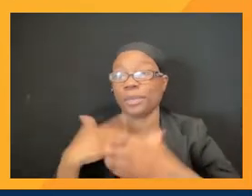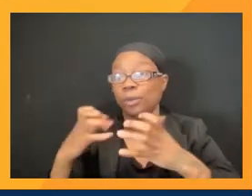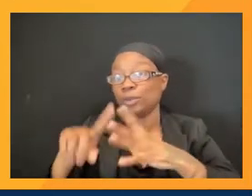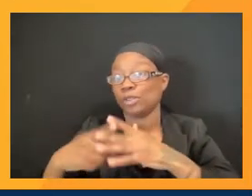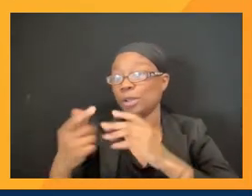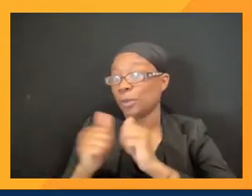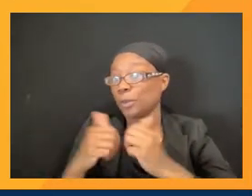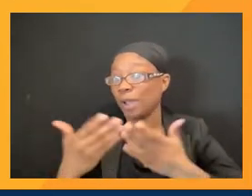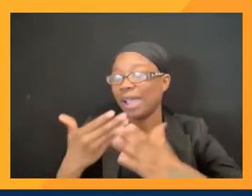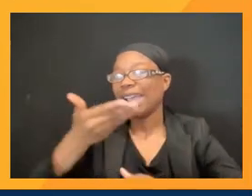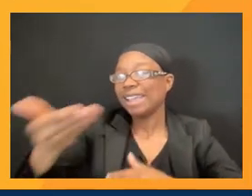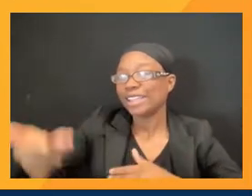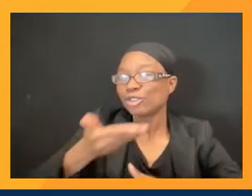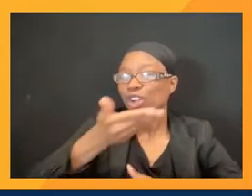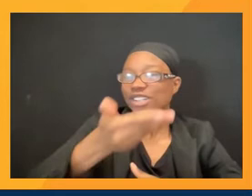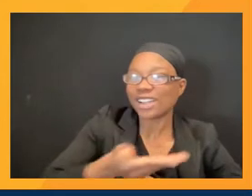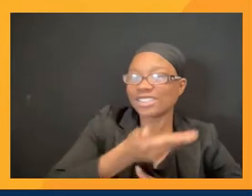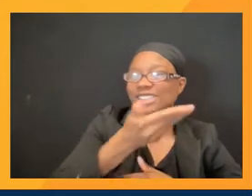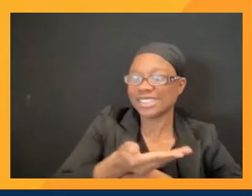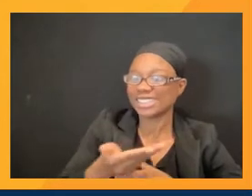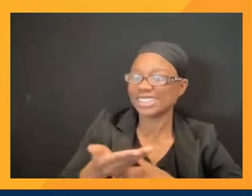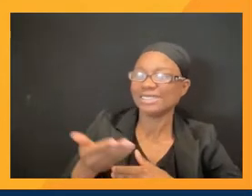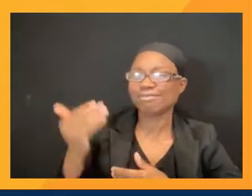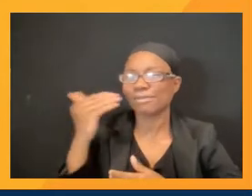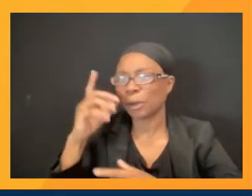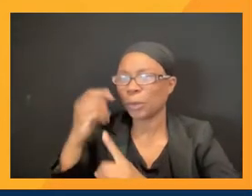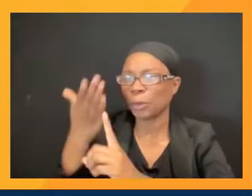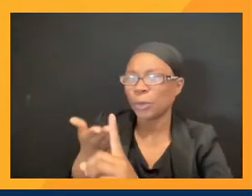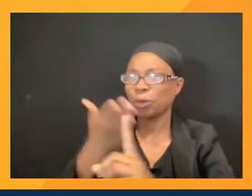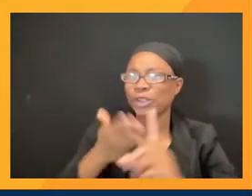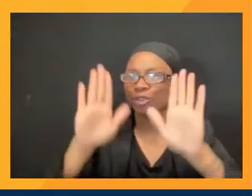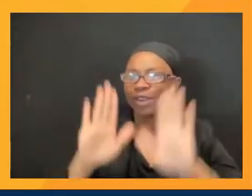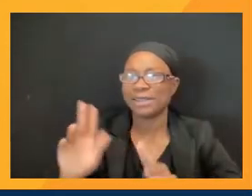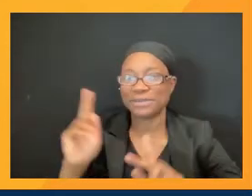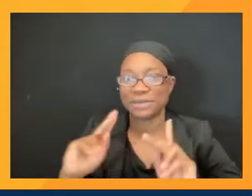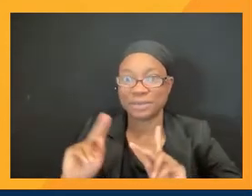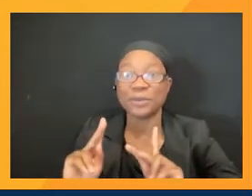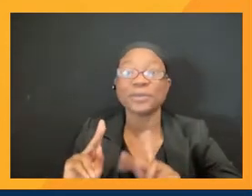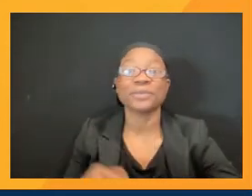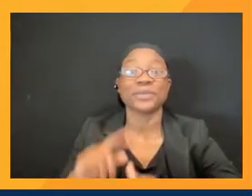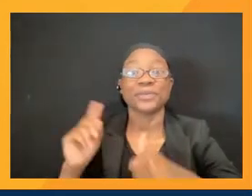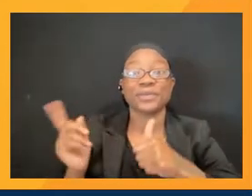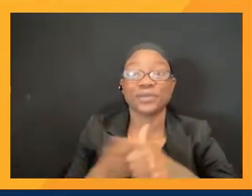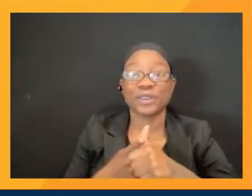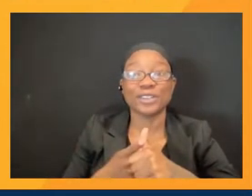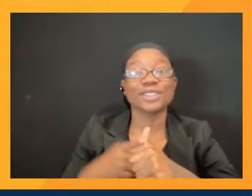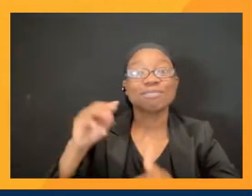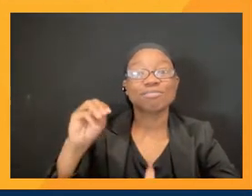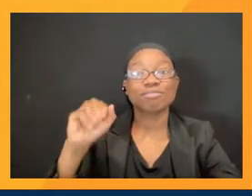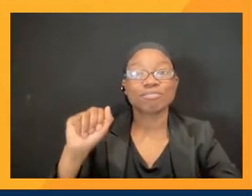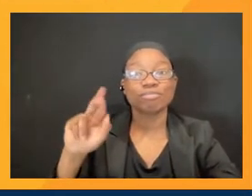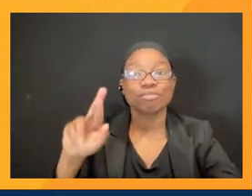point when this pandemic is all over and hopefully behind us. Before I move on to the next segment of the program, I want to take a moment